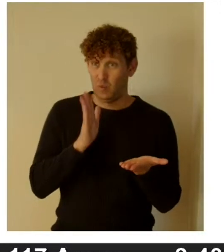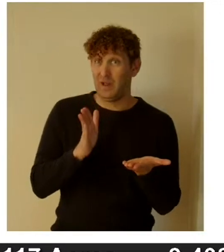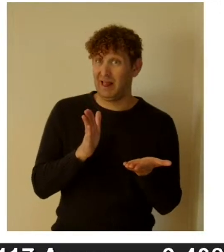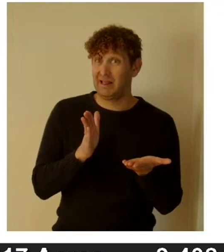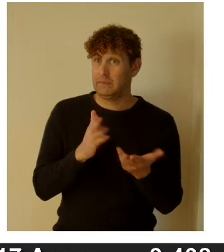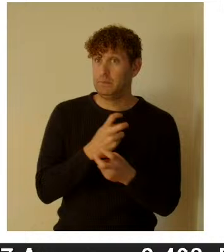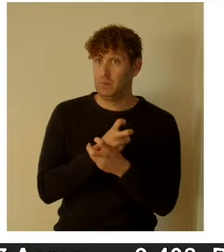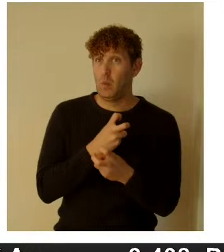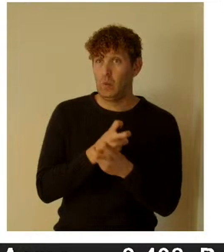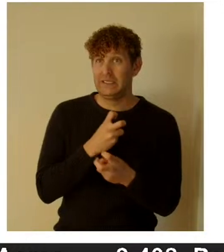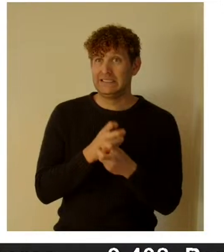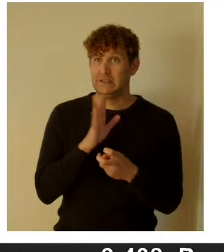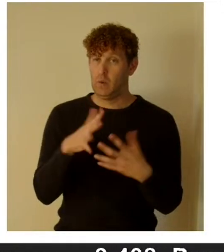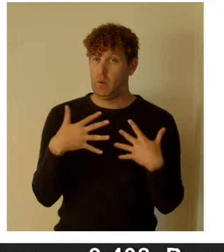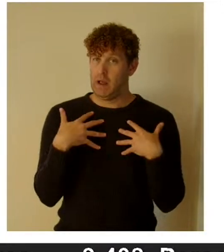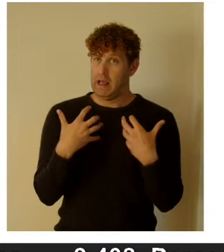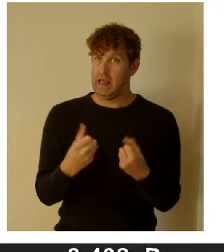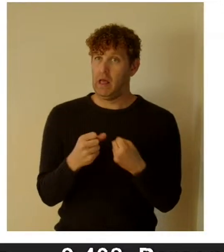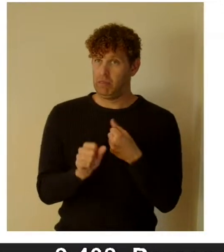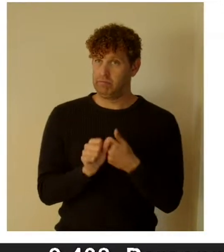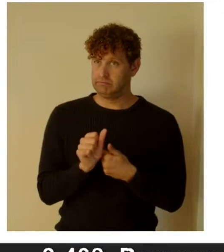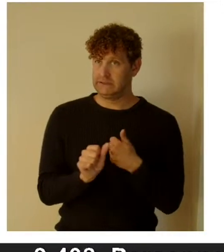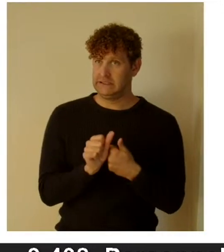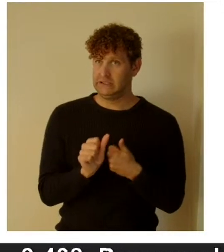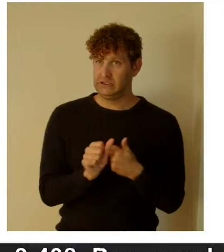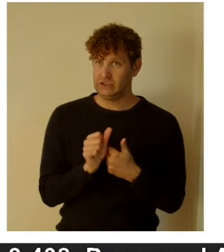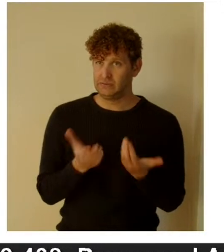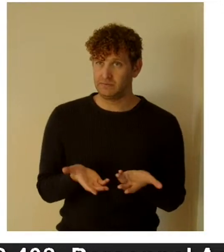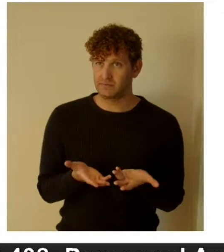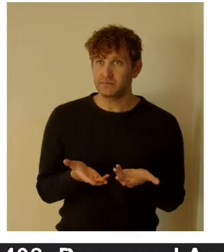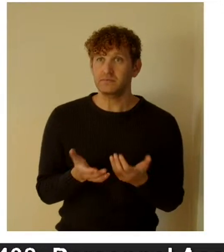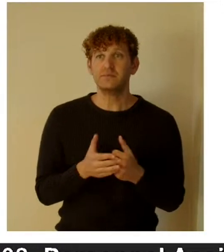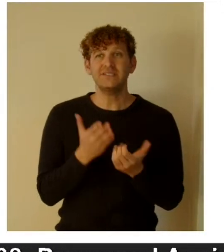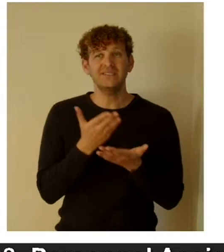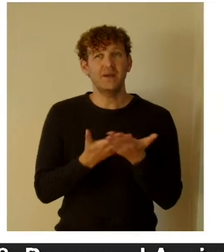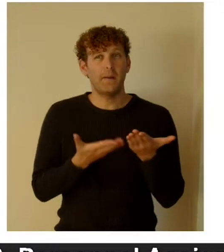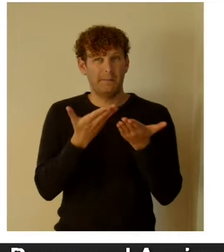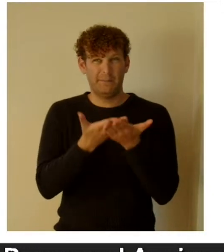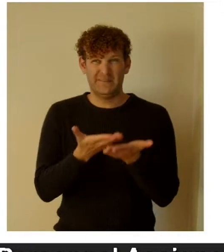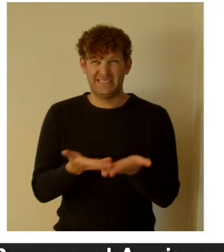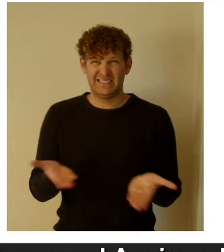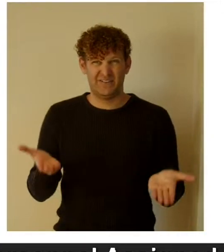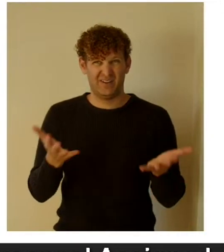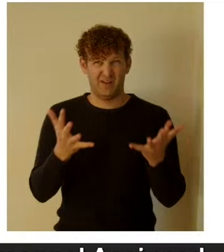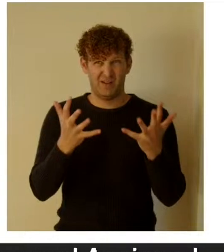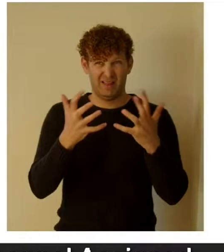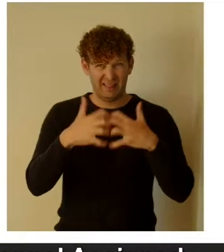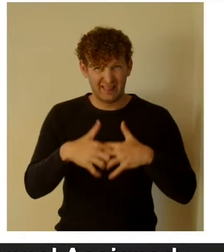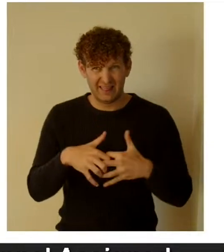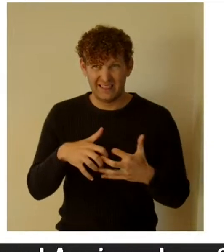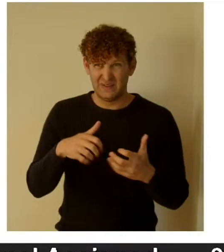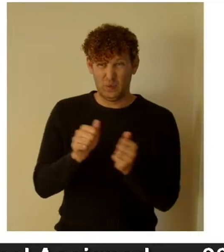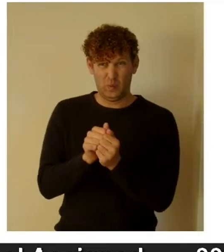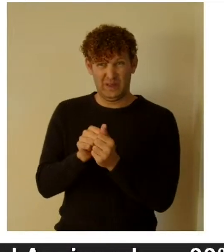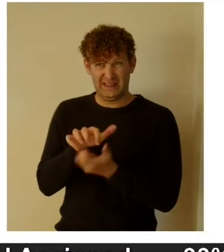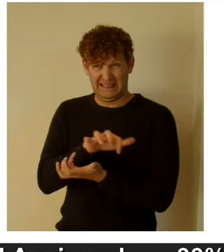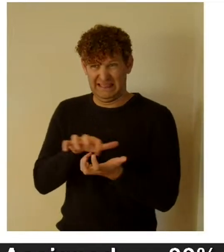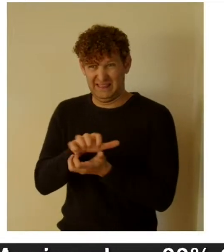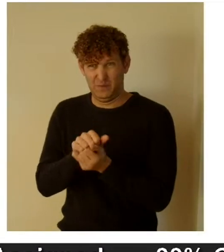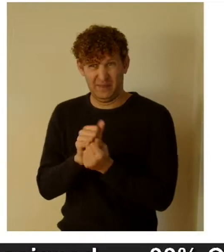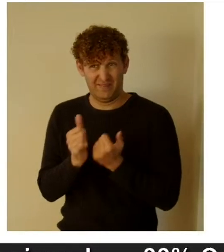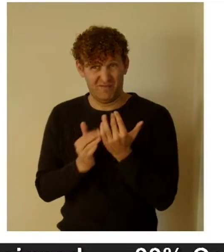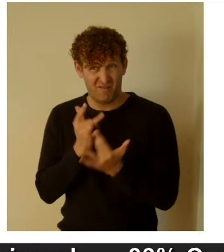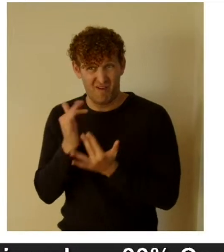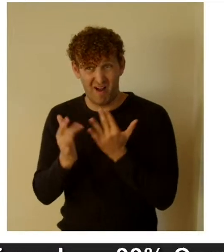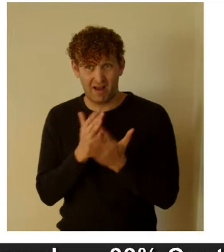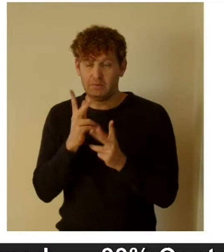and debris and broken down materials as the byproduct of the fire. And we want you to be very careful when you enter into your property once